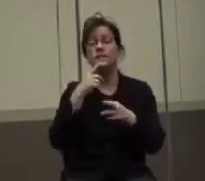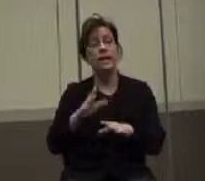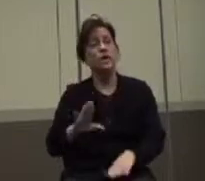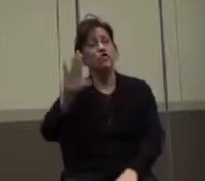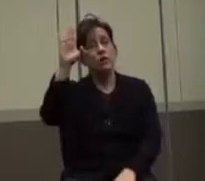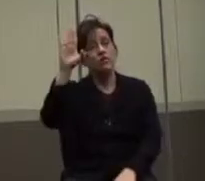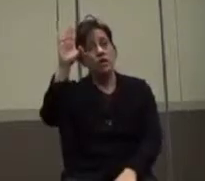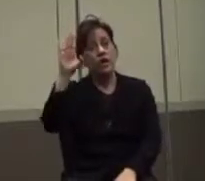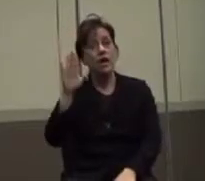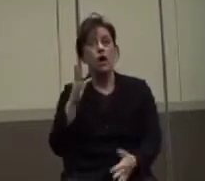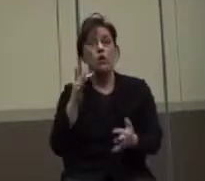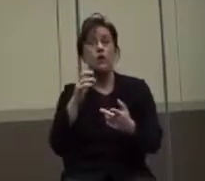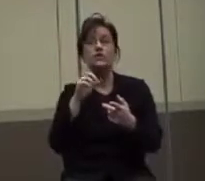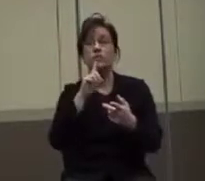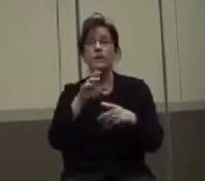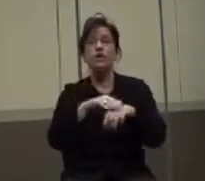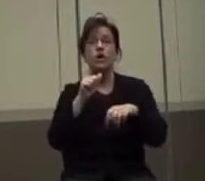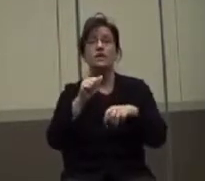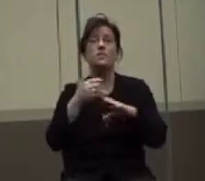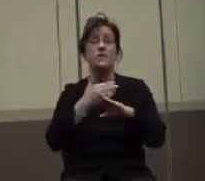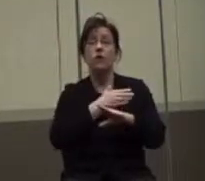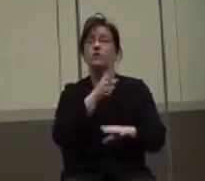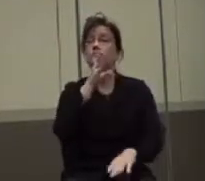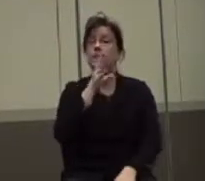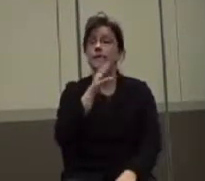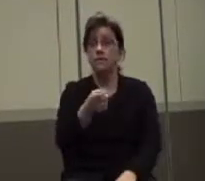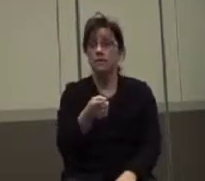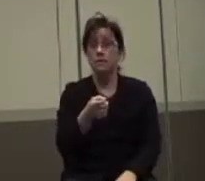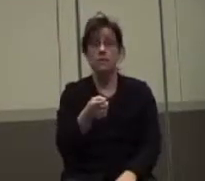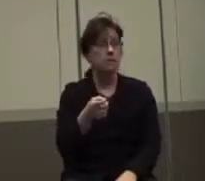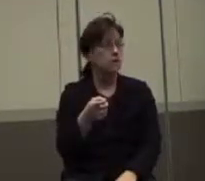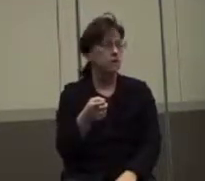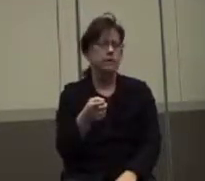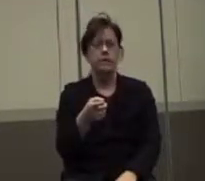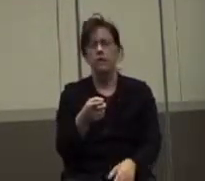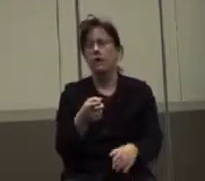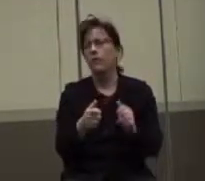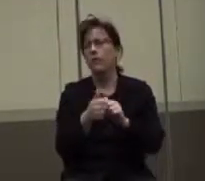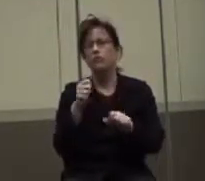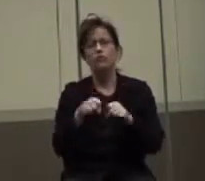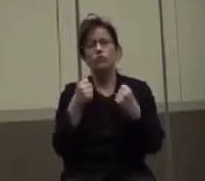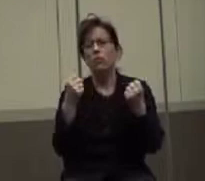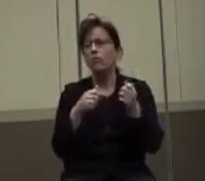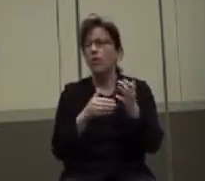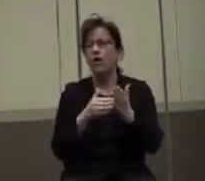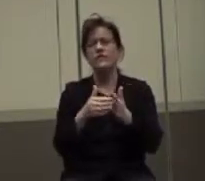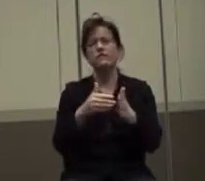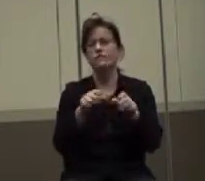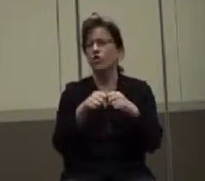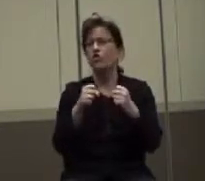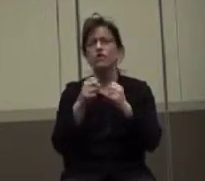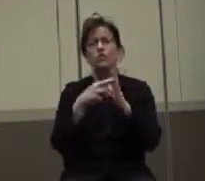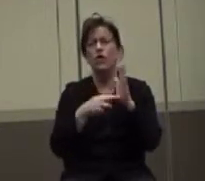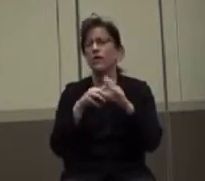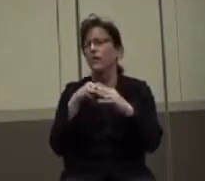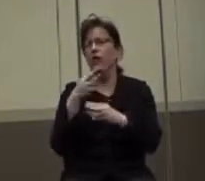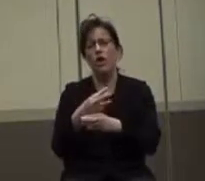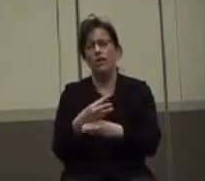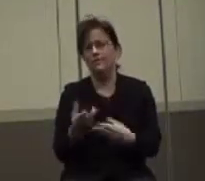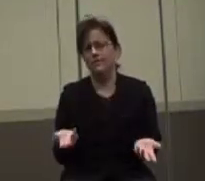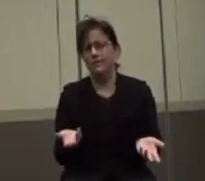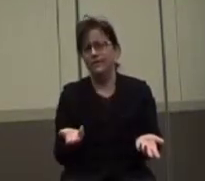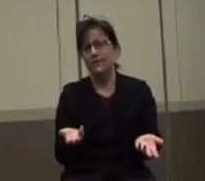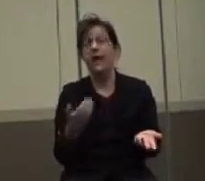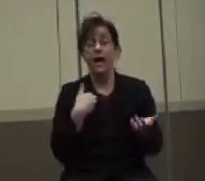called upon before you speak? Right? It's the most violated rule in the world. Right? I had that rule, and all of a sudden,